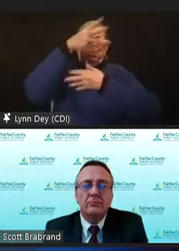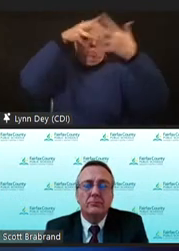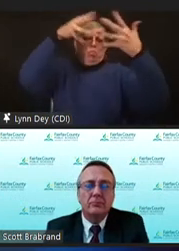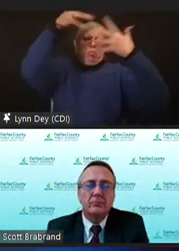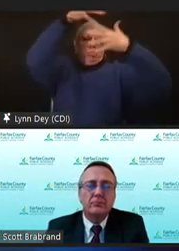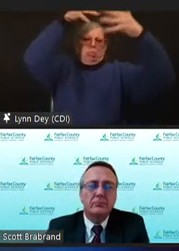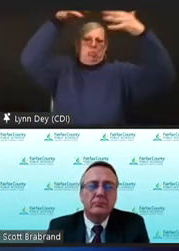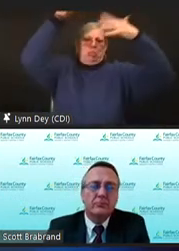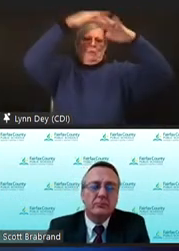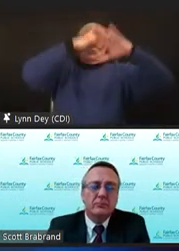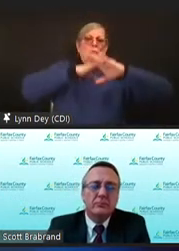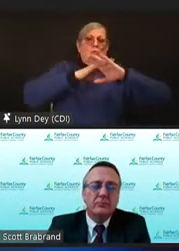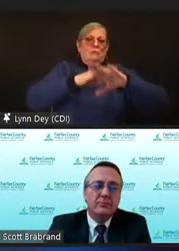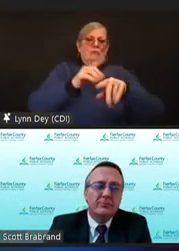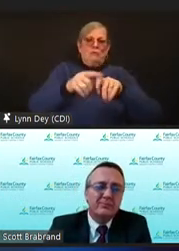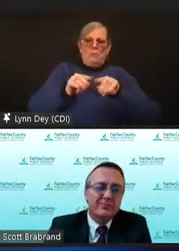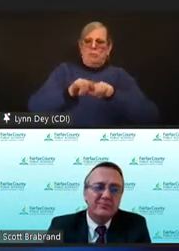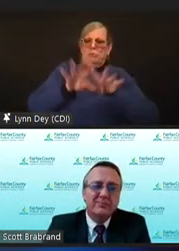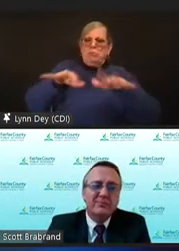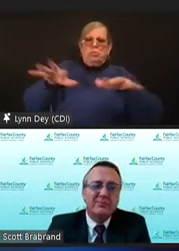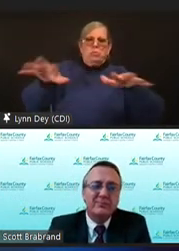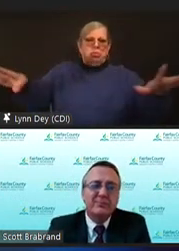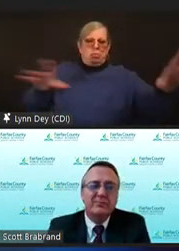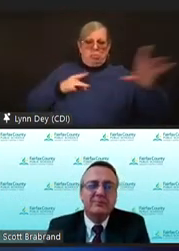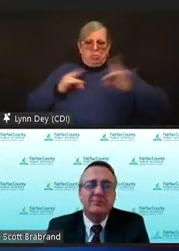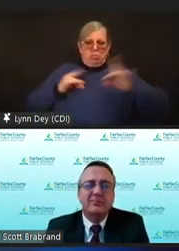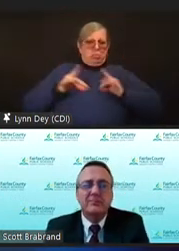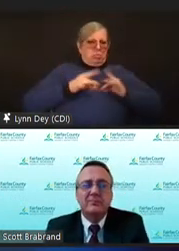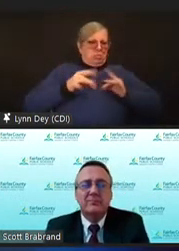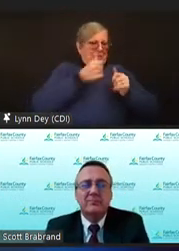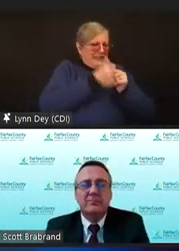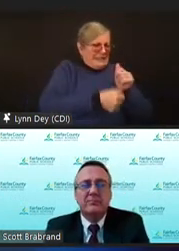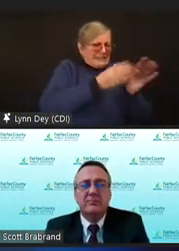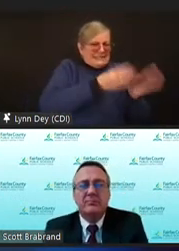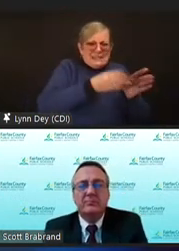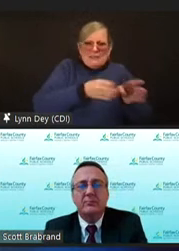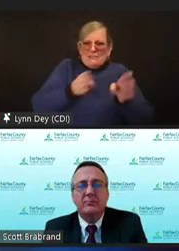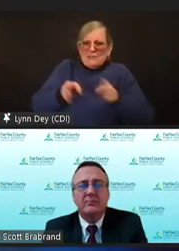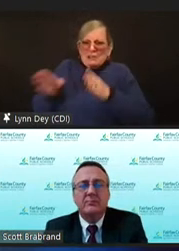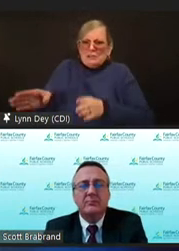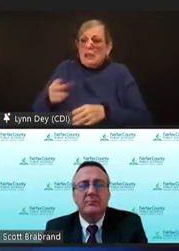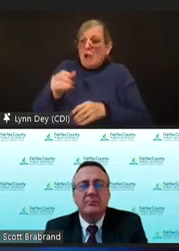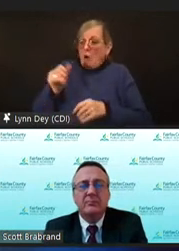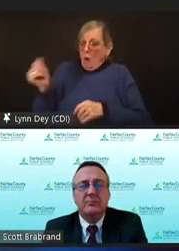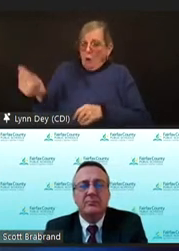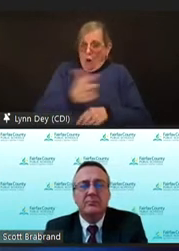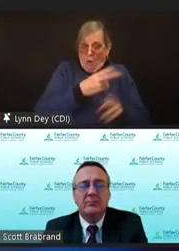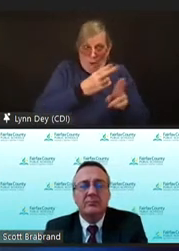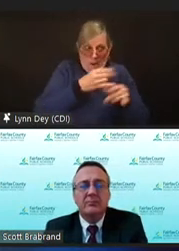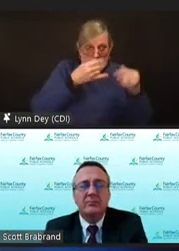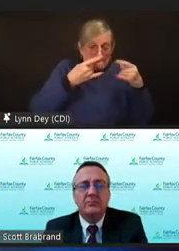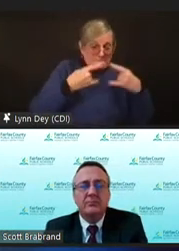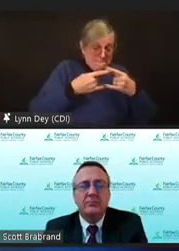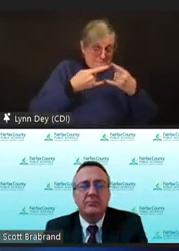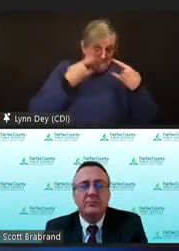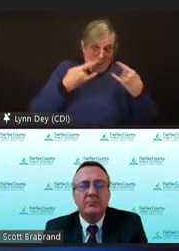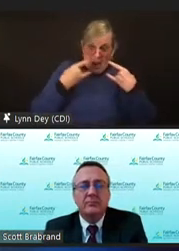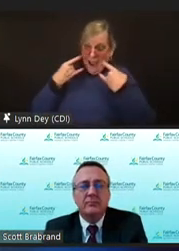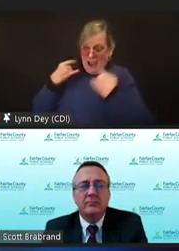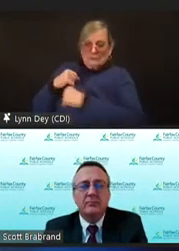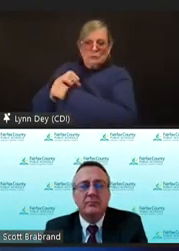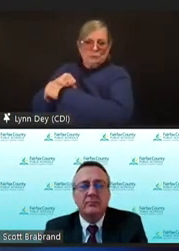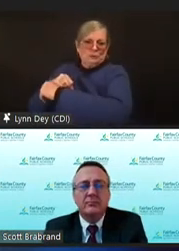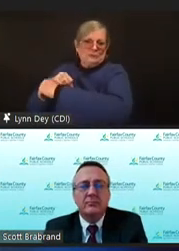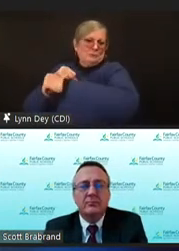when everyone wears a mask, we are all protecting each other from COVID. We know